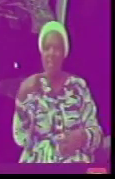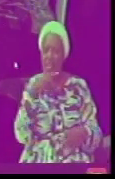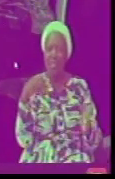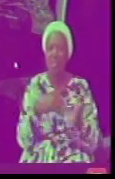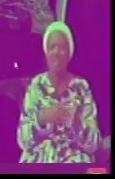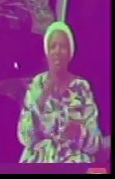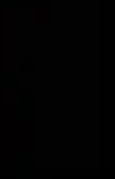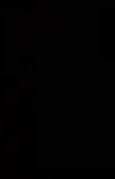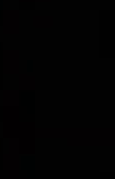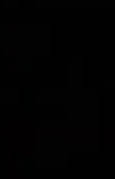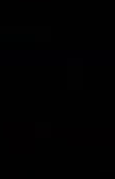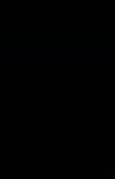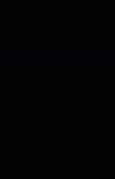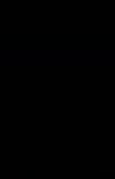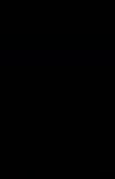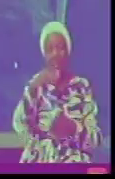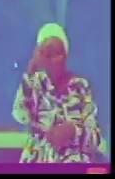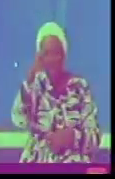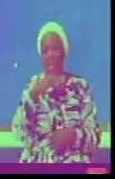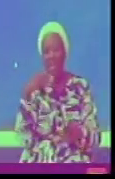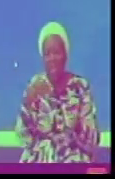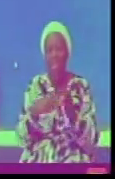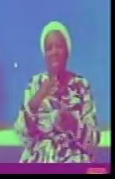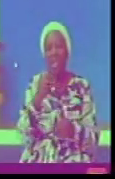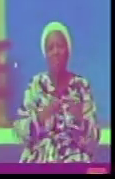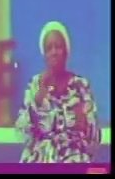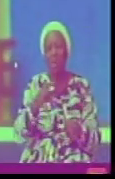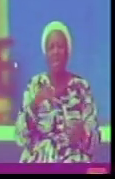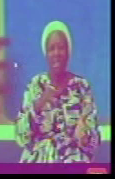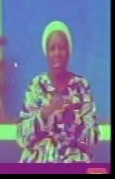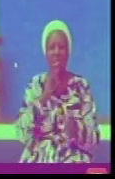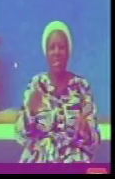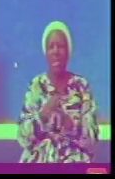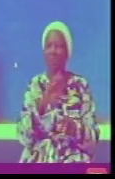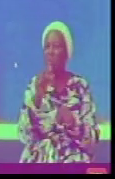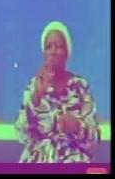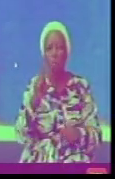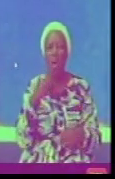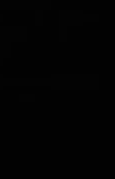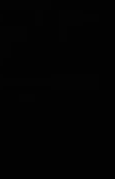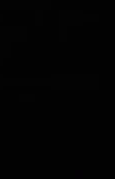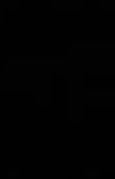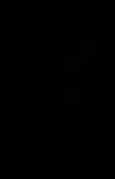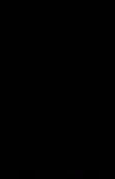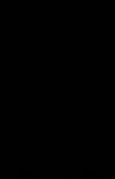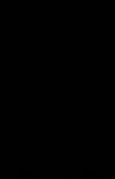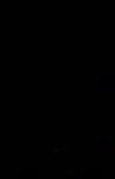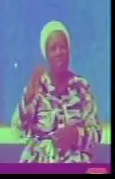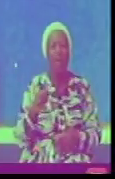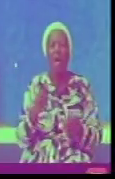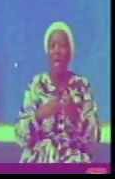humanity against everybody? It's like nobody has done anything good for me. And then he said,